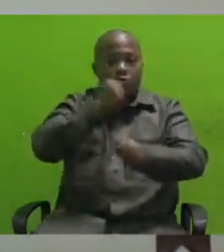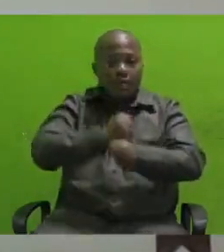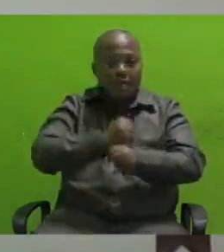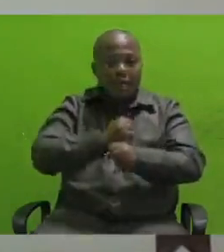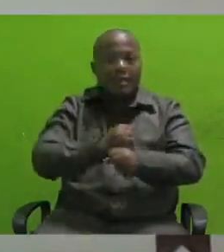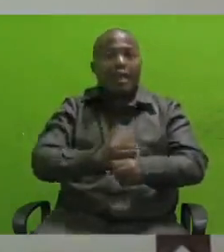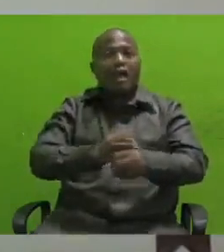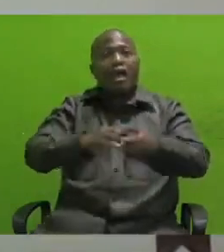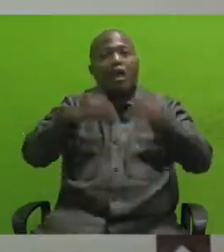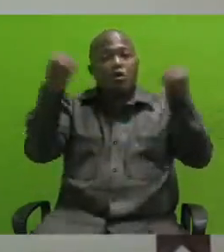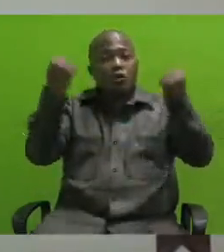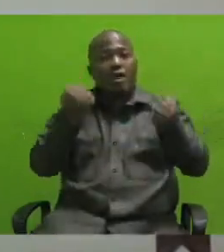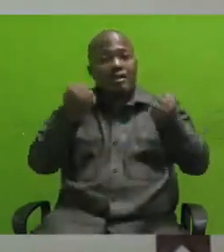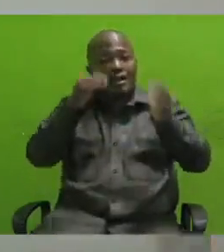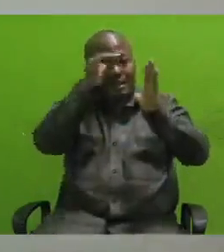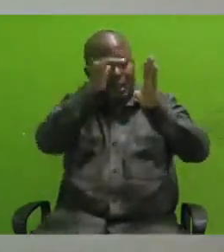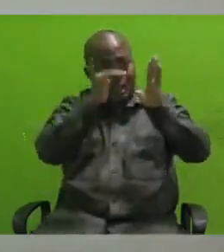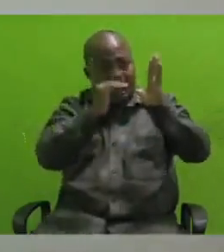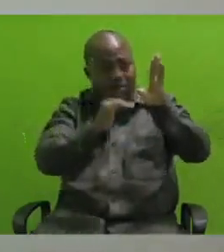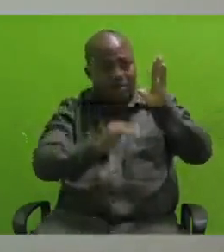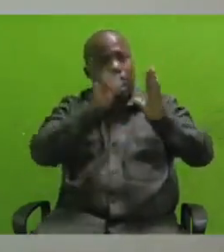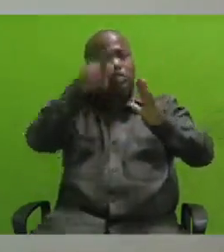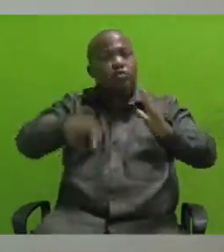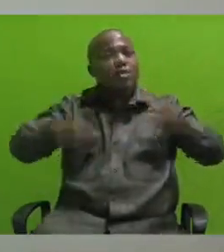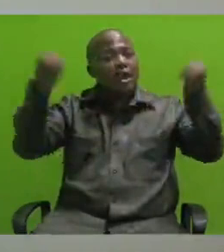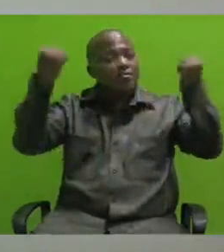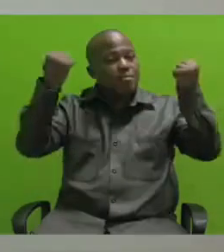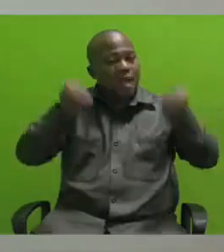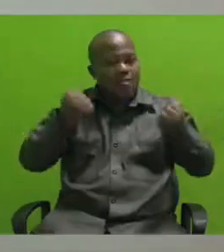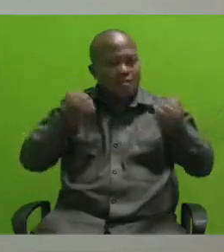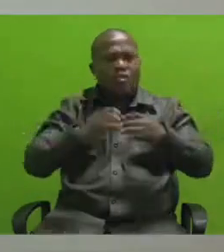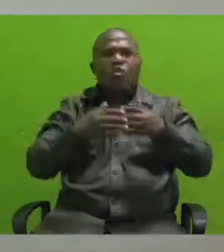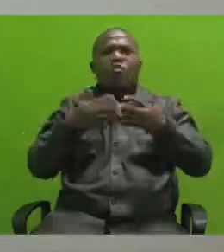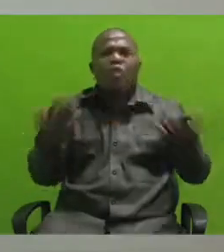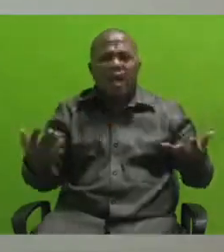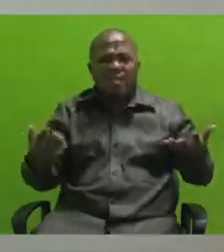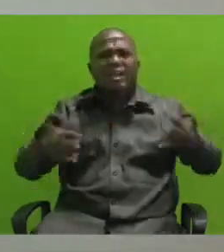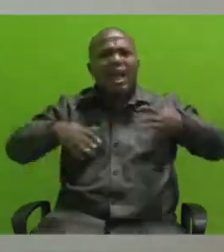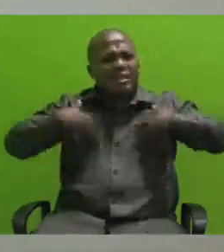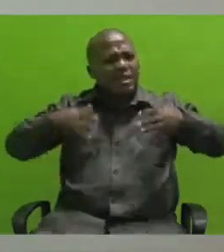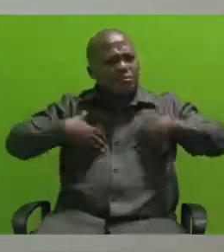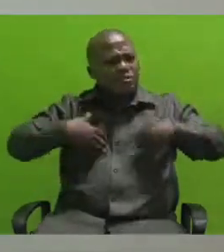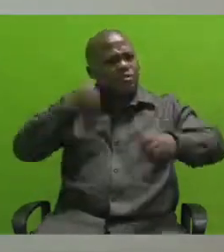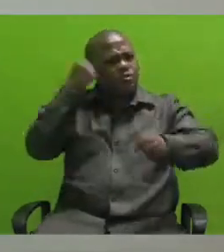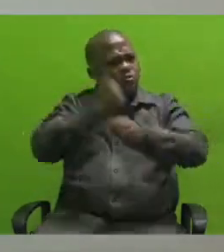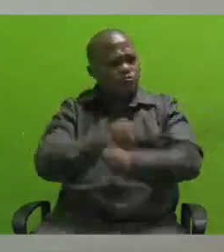or equation to be a perfect, what are we supposed to do?